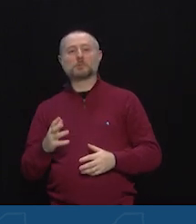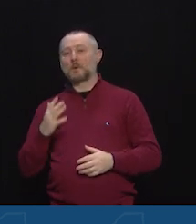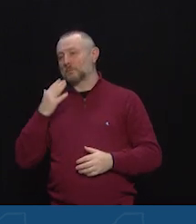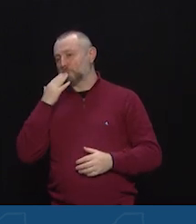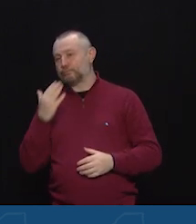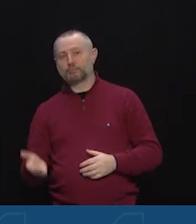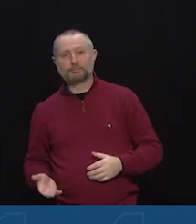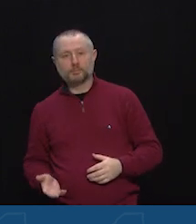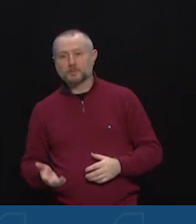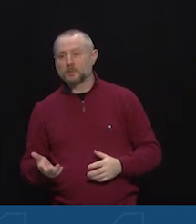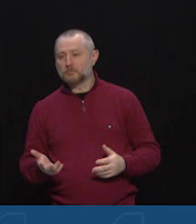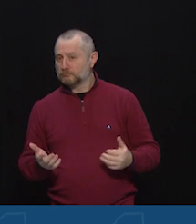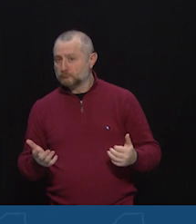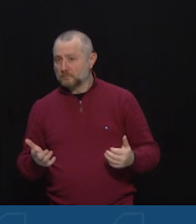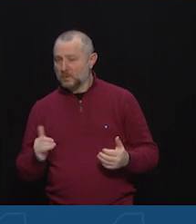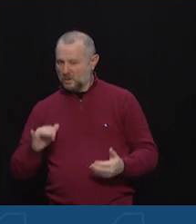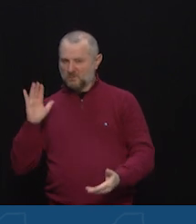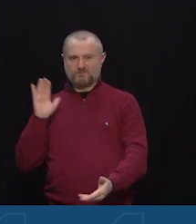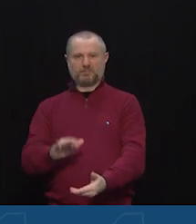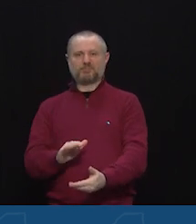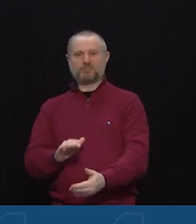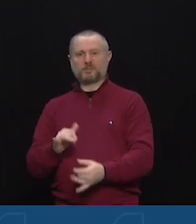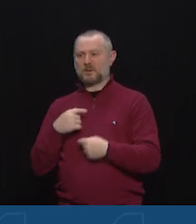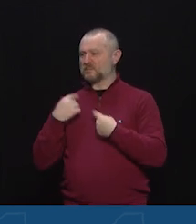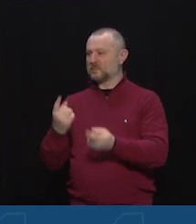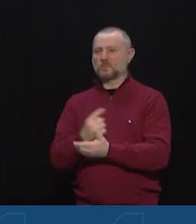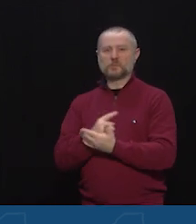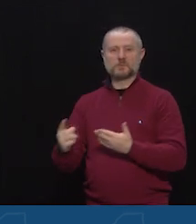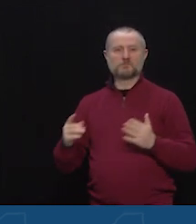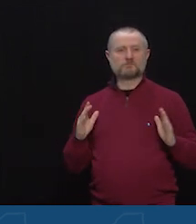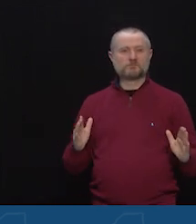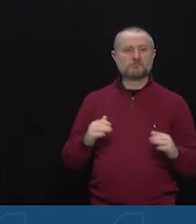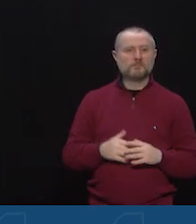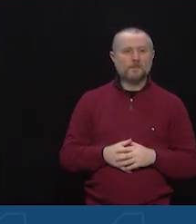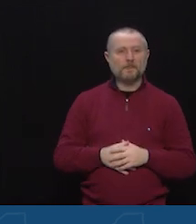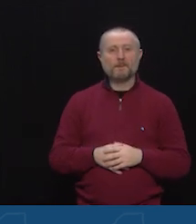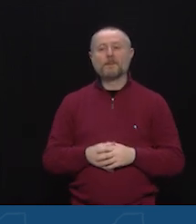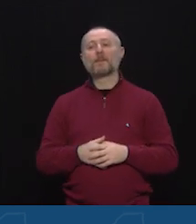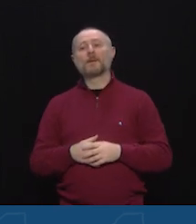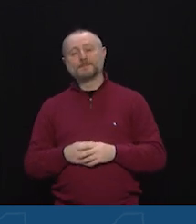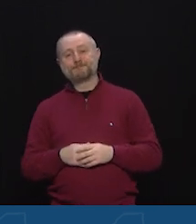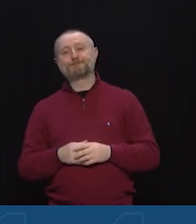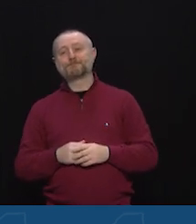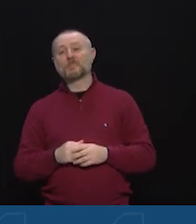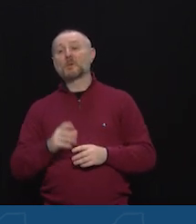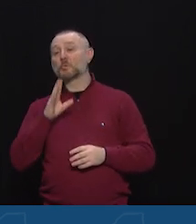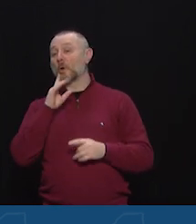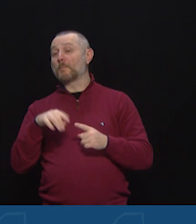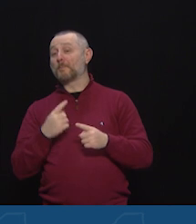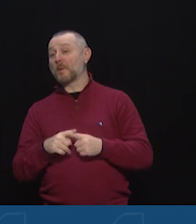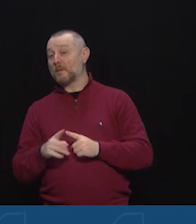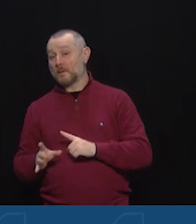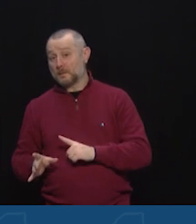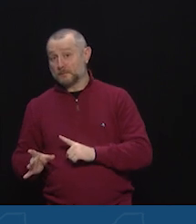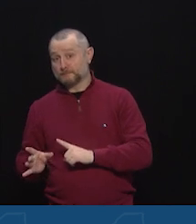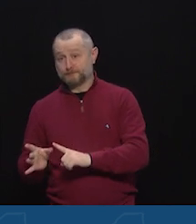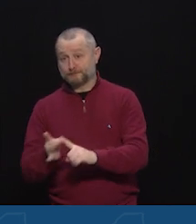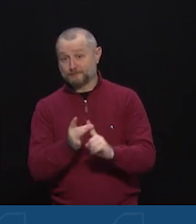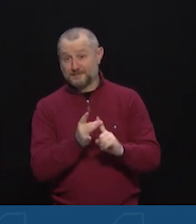than 2,800 over the past week. But this is all a lagging indicator. We talk about infection start, you see the